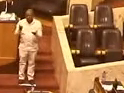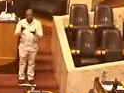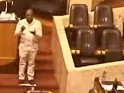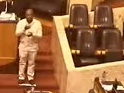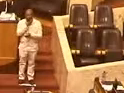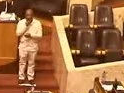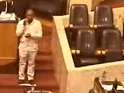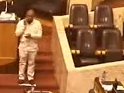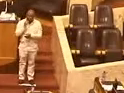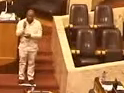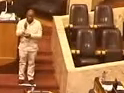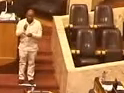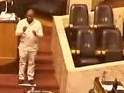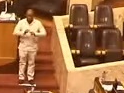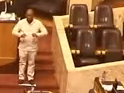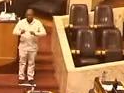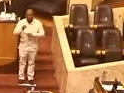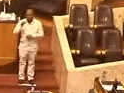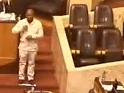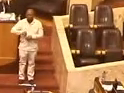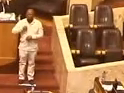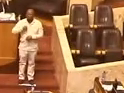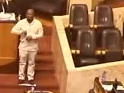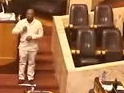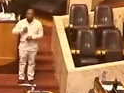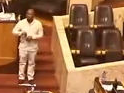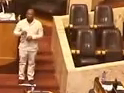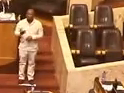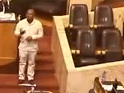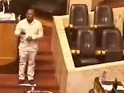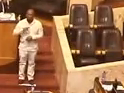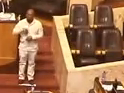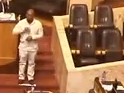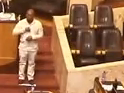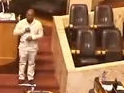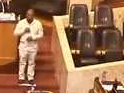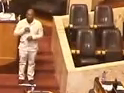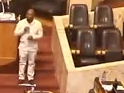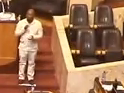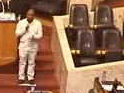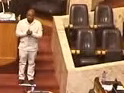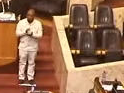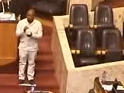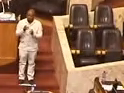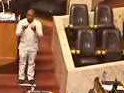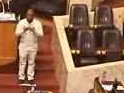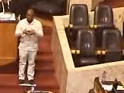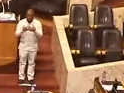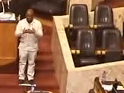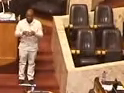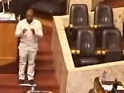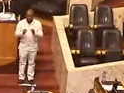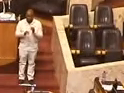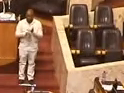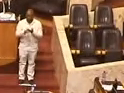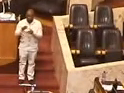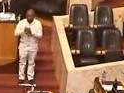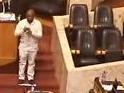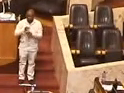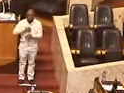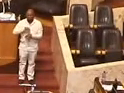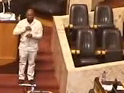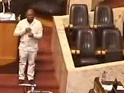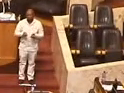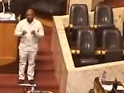Moses Kotane local municipality. We are ensuring coordination of our efforts for the delivery